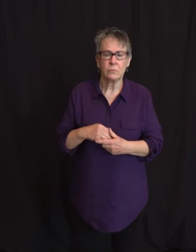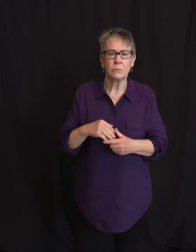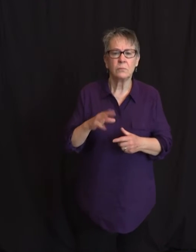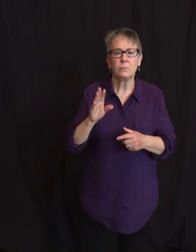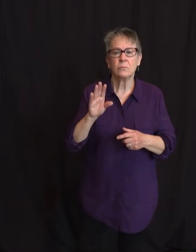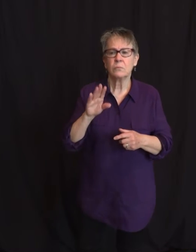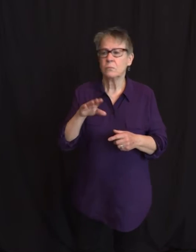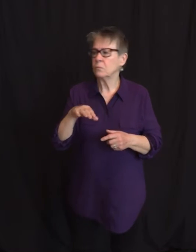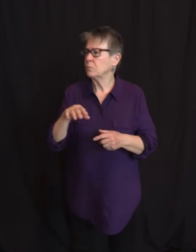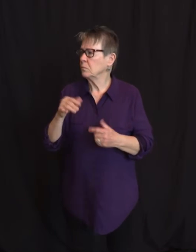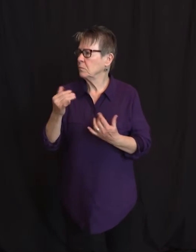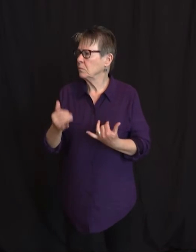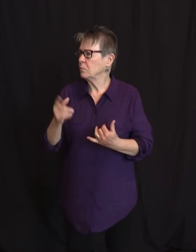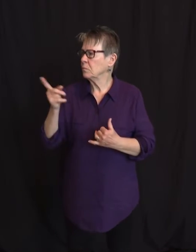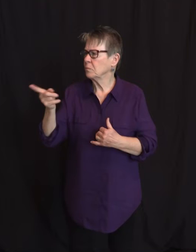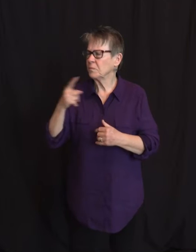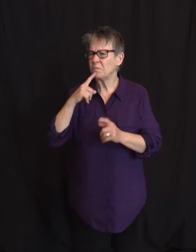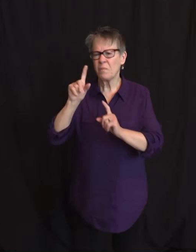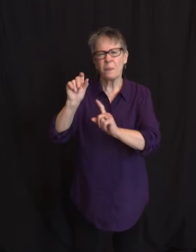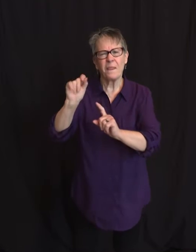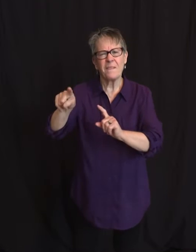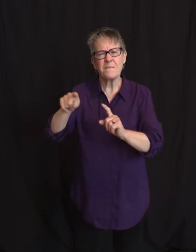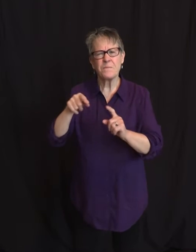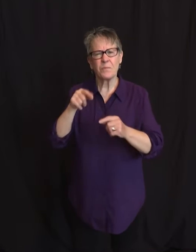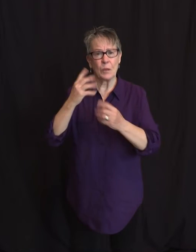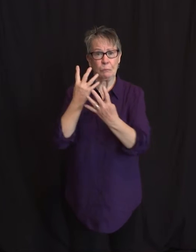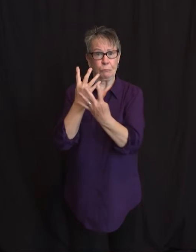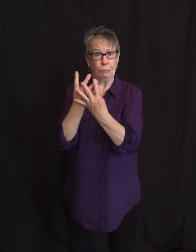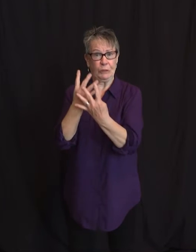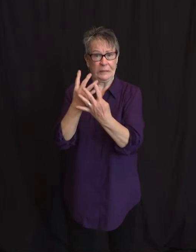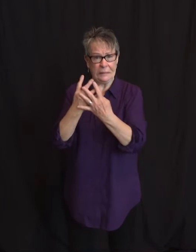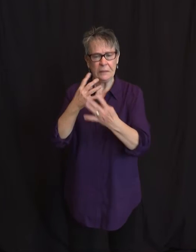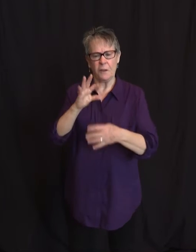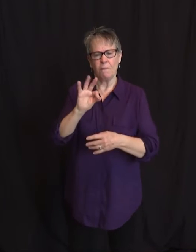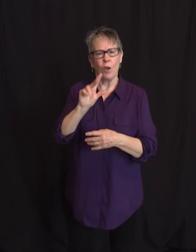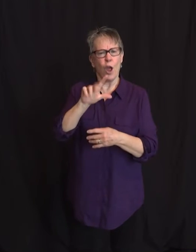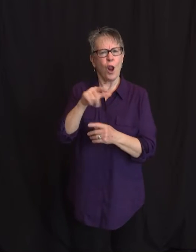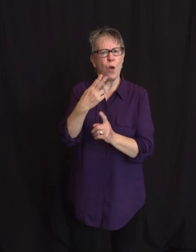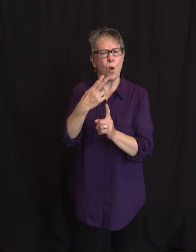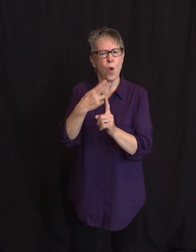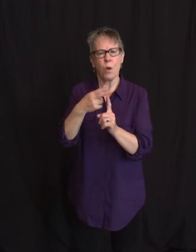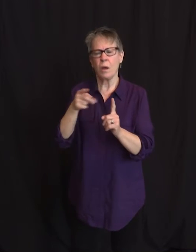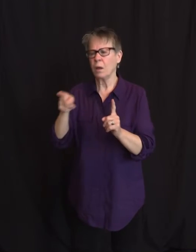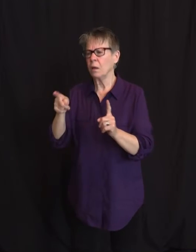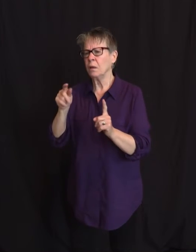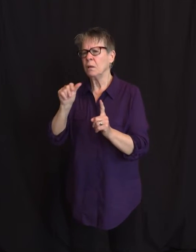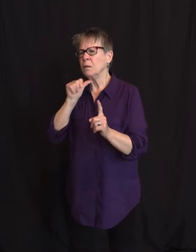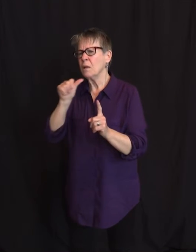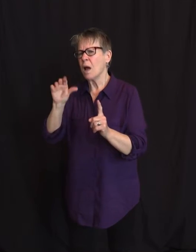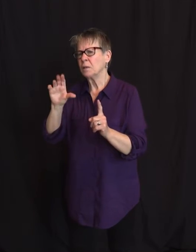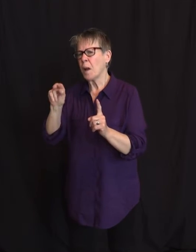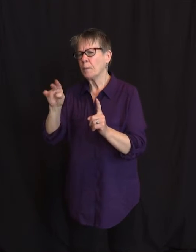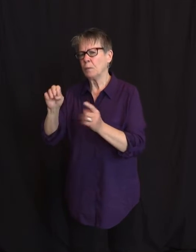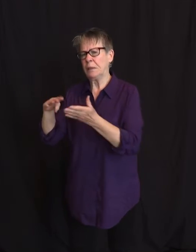furloughs through the weekend. He's approving them on a rolling basis each day. These started with the list